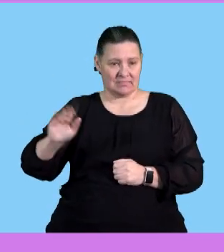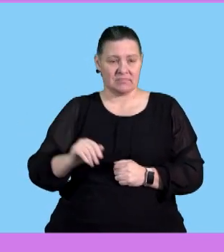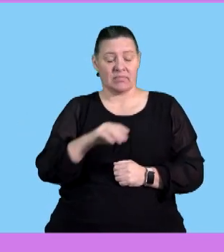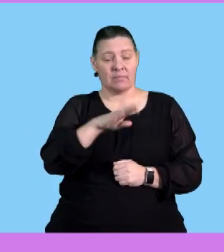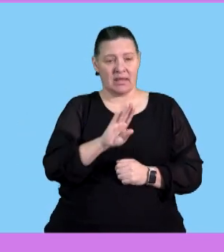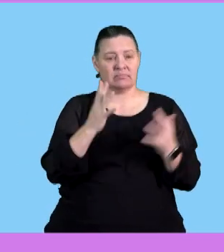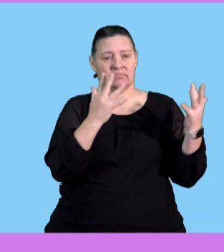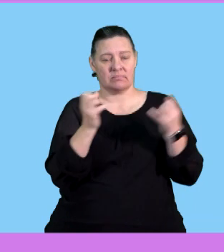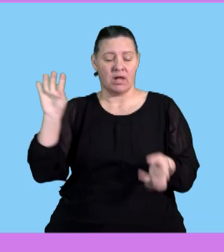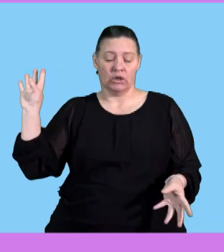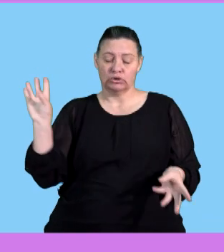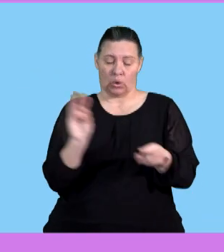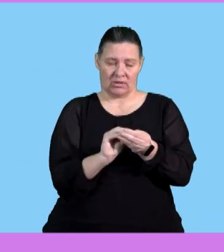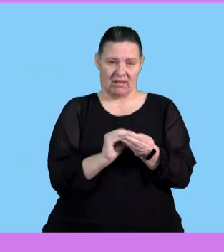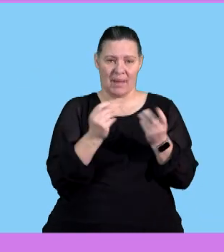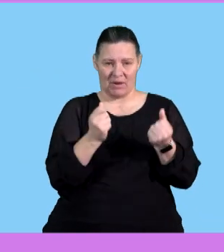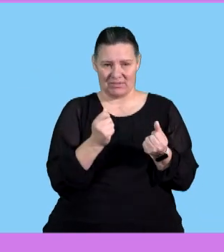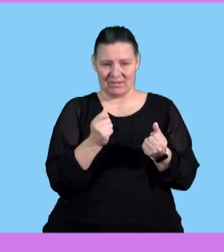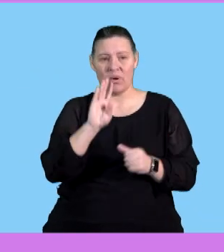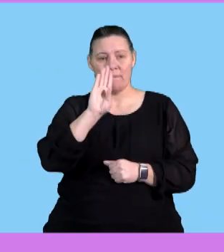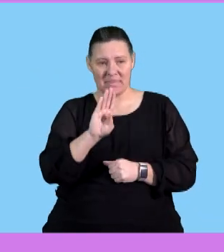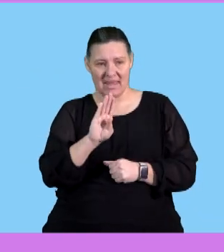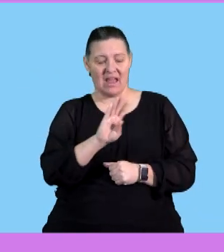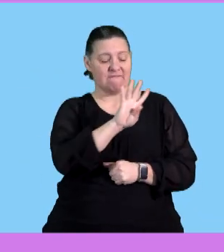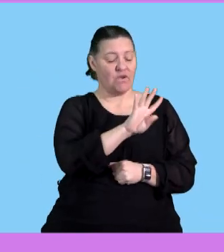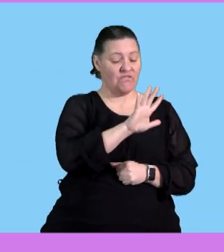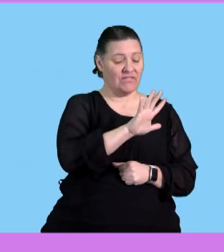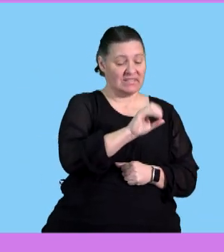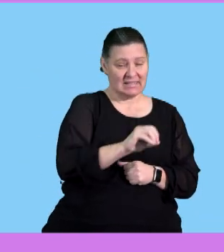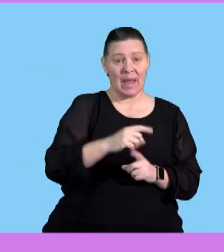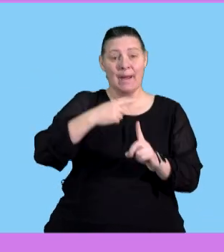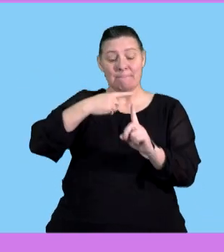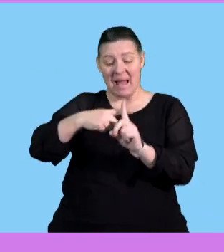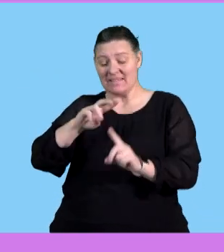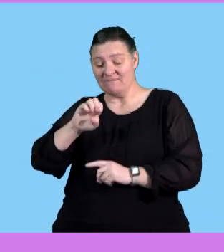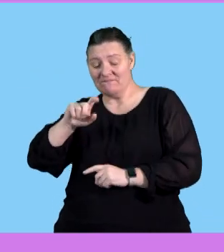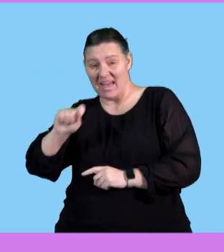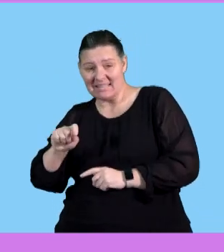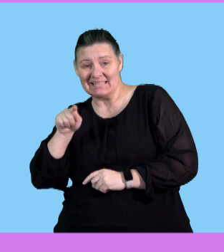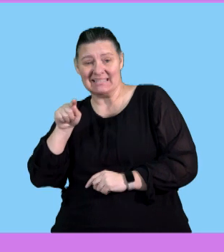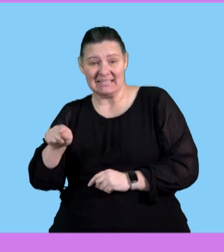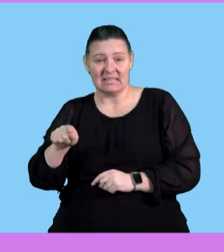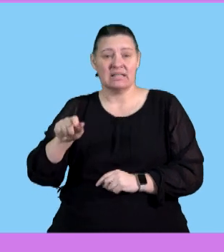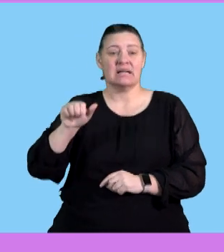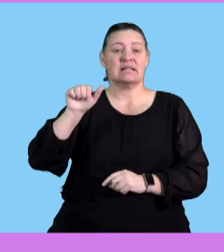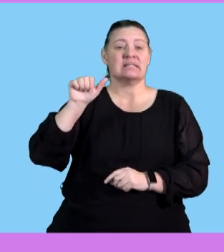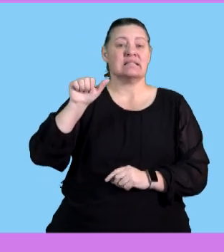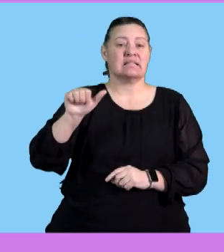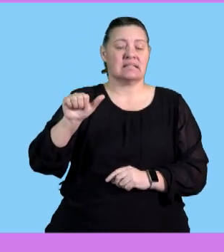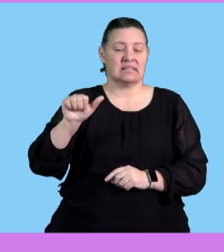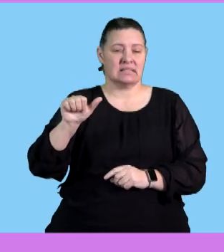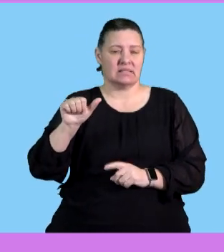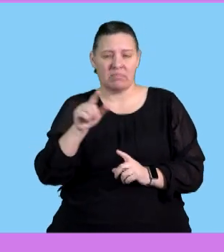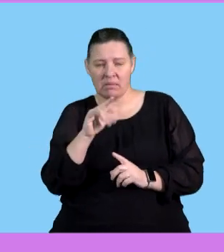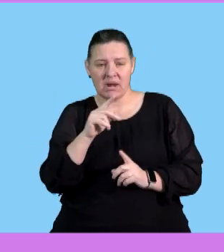number B, calculate the total amount to be paid on this jacket. Total amount,